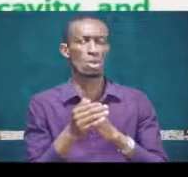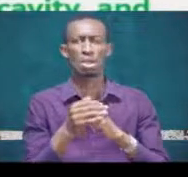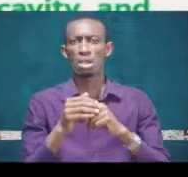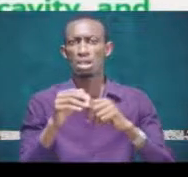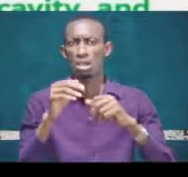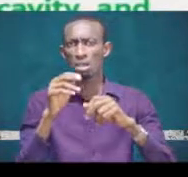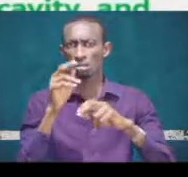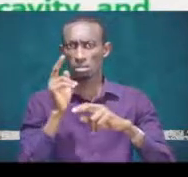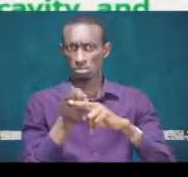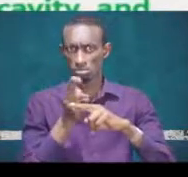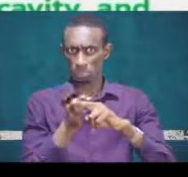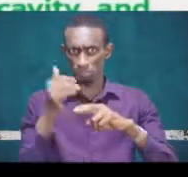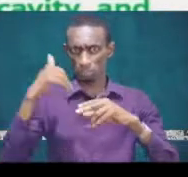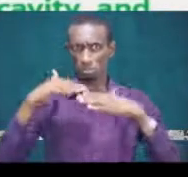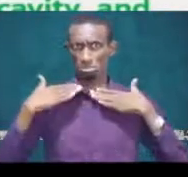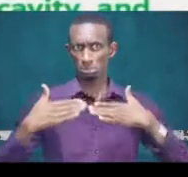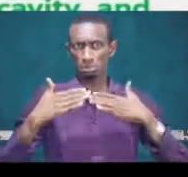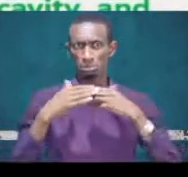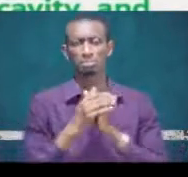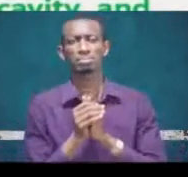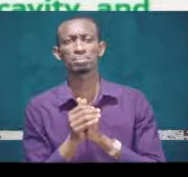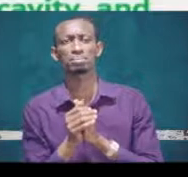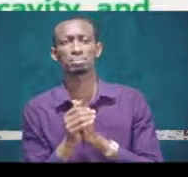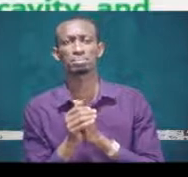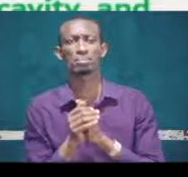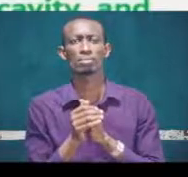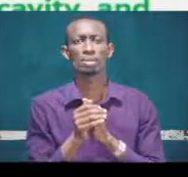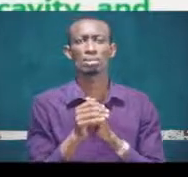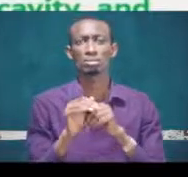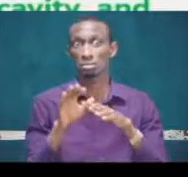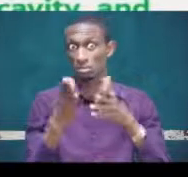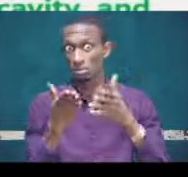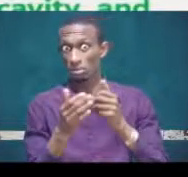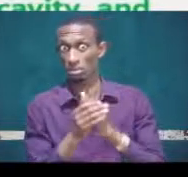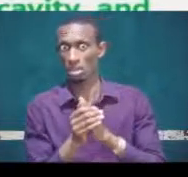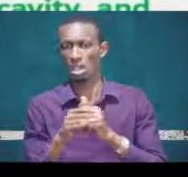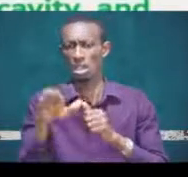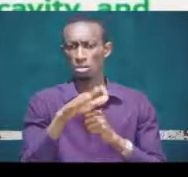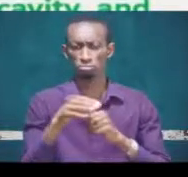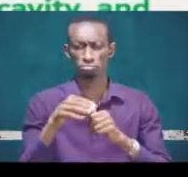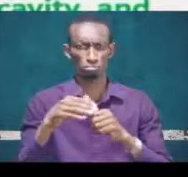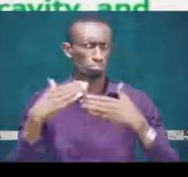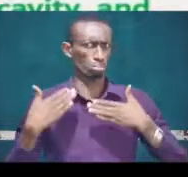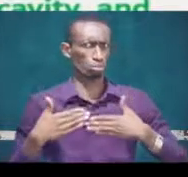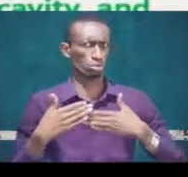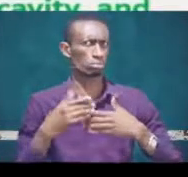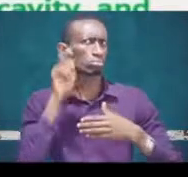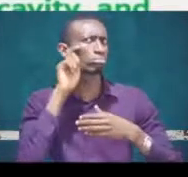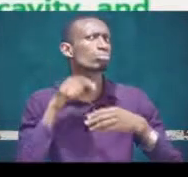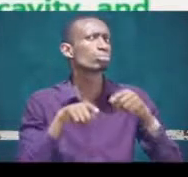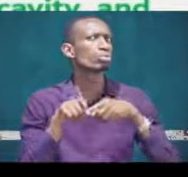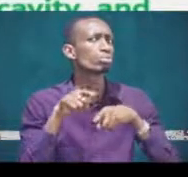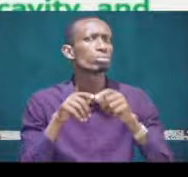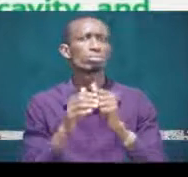uterine tubes. You can see they have cilia, and the function of cilia is to trap dust